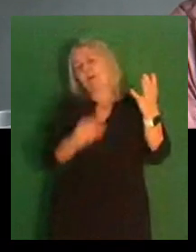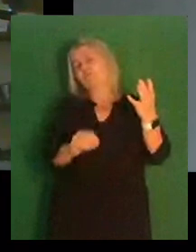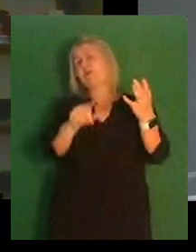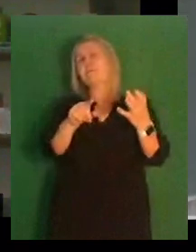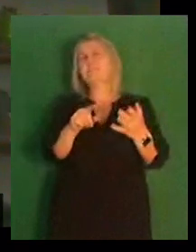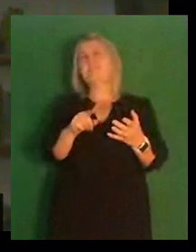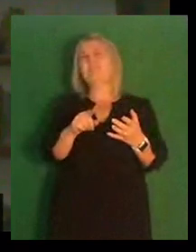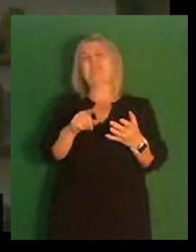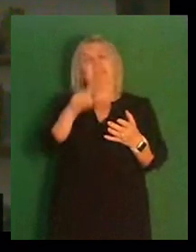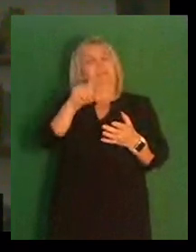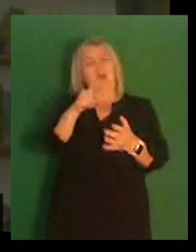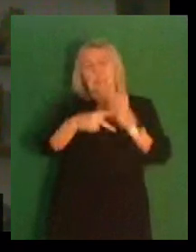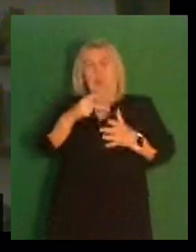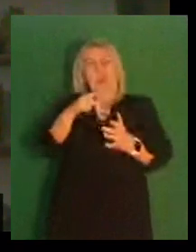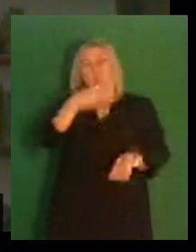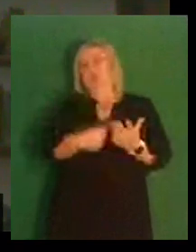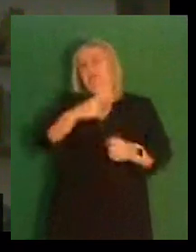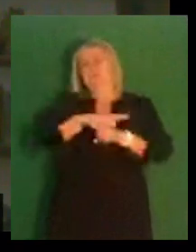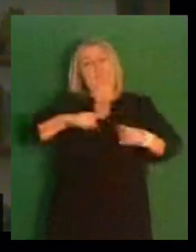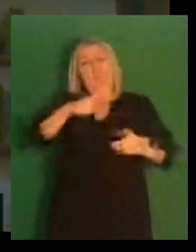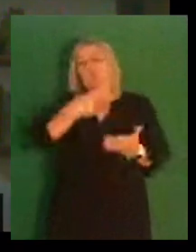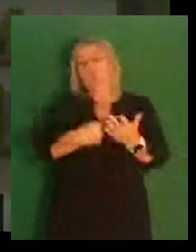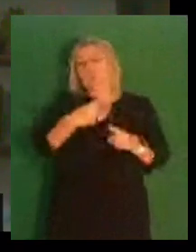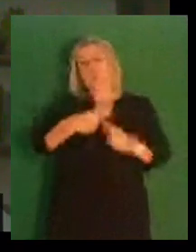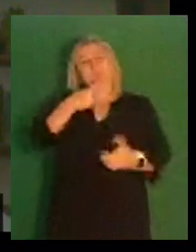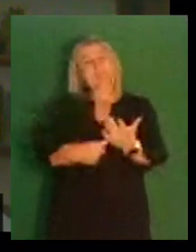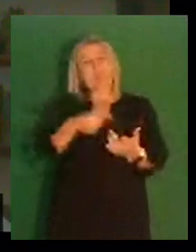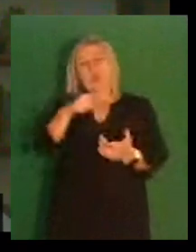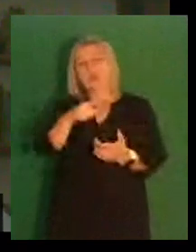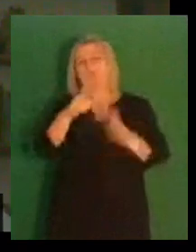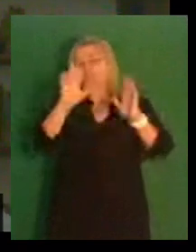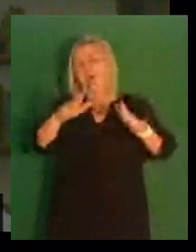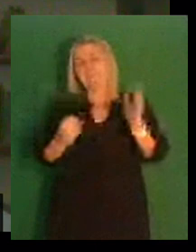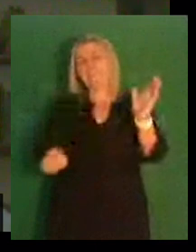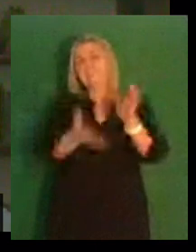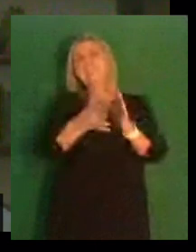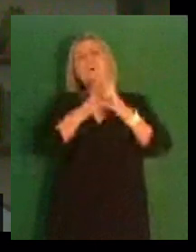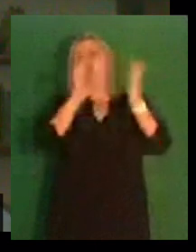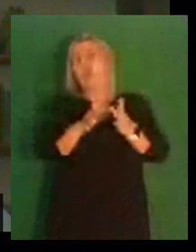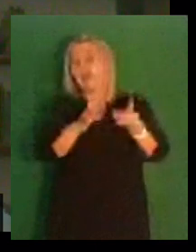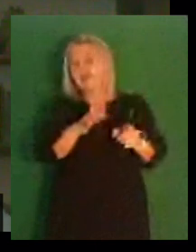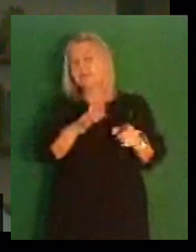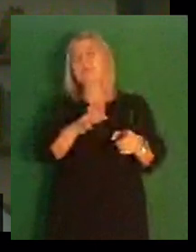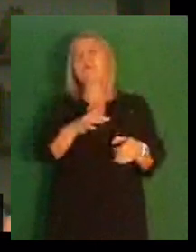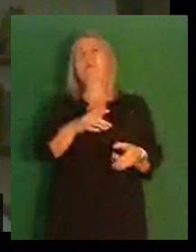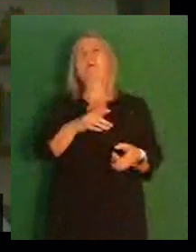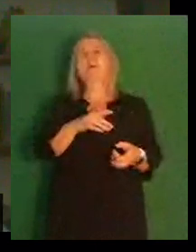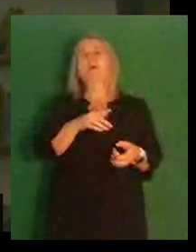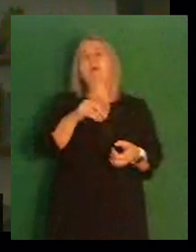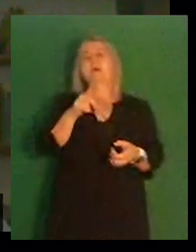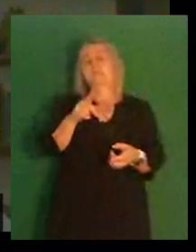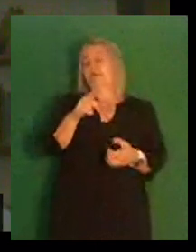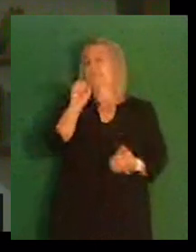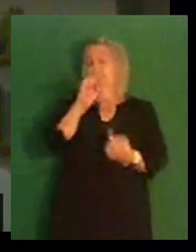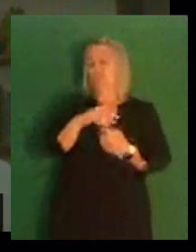kind of plowed into it. And so in the first case, I think it's probably important to note that